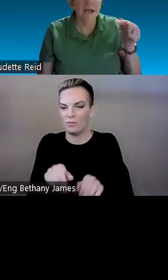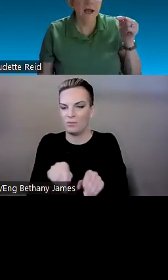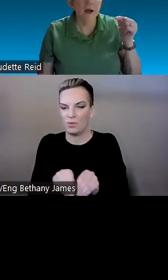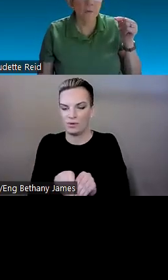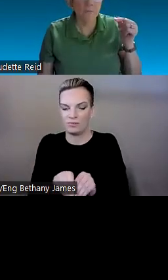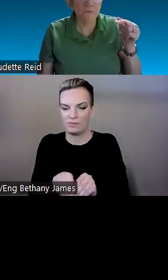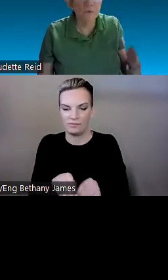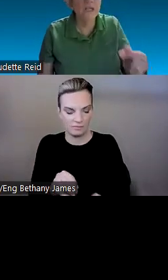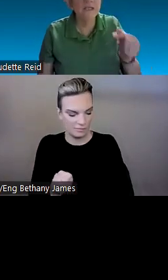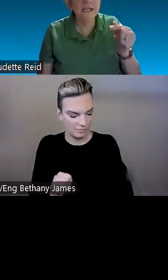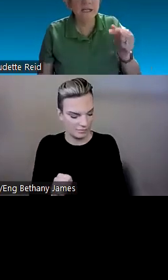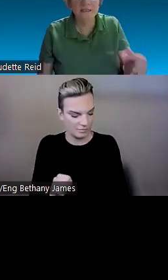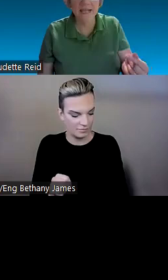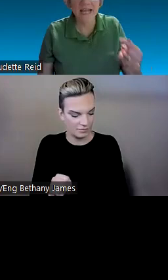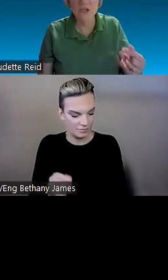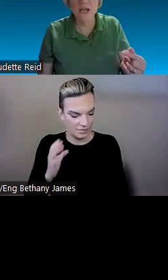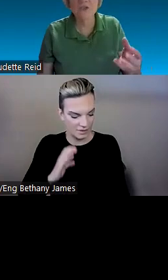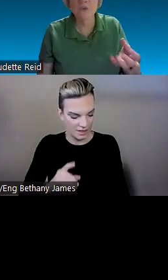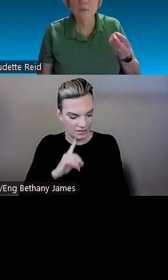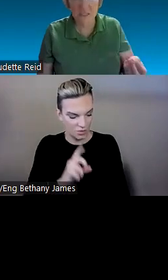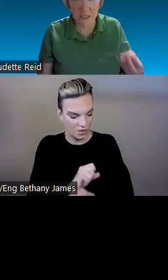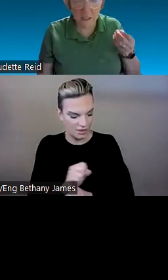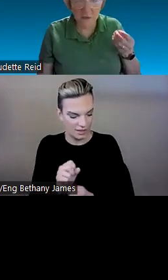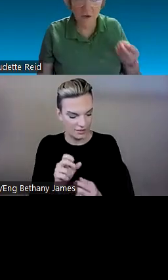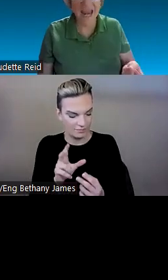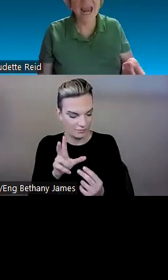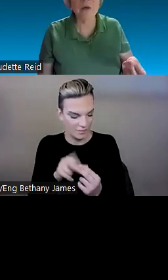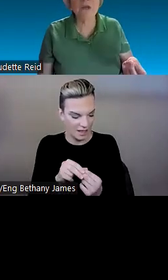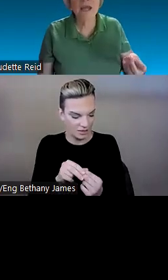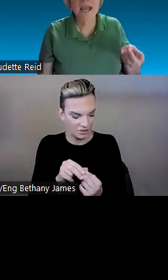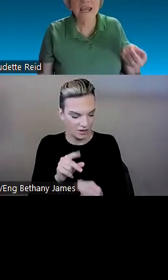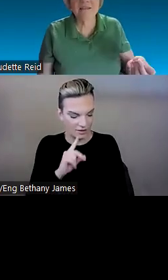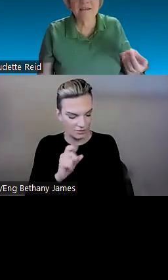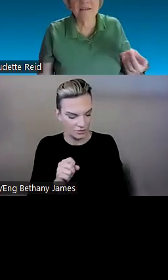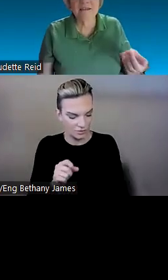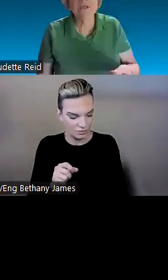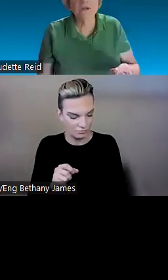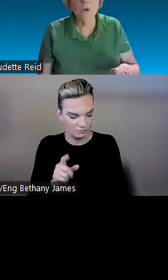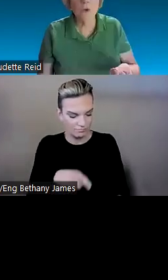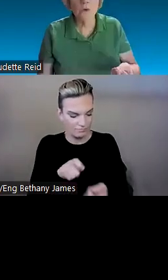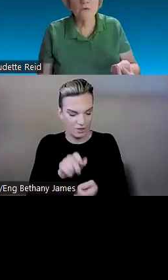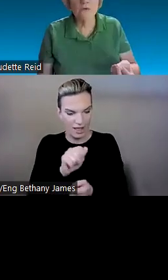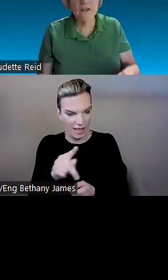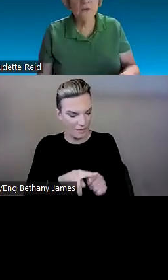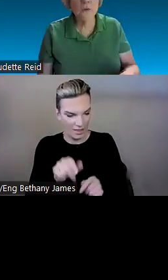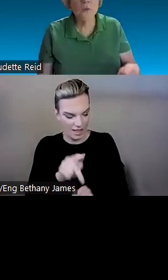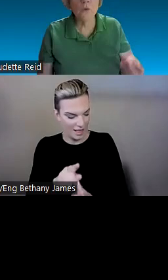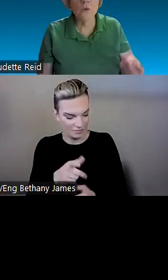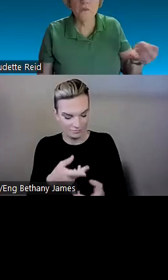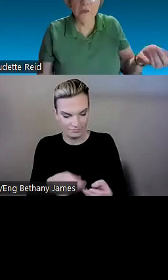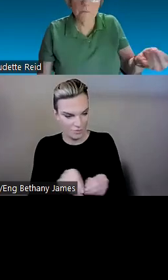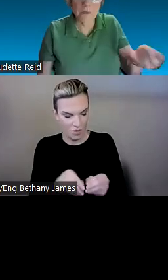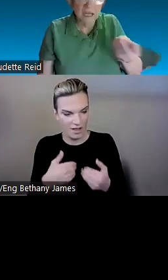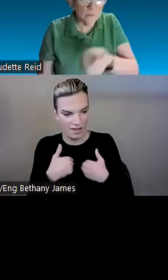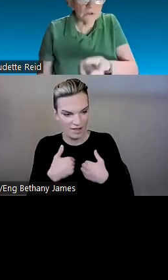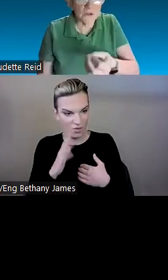has really latched onto a particular app, and then the app is no longer available, will